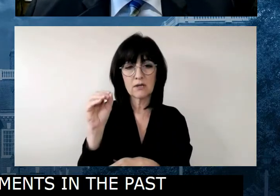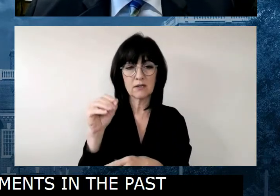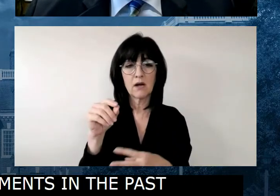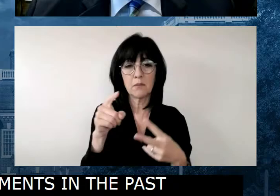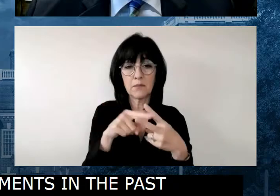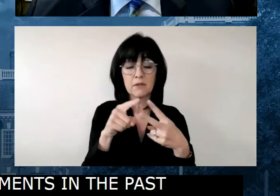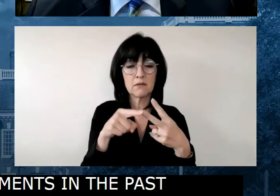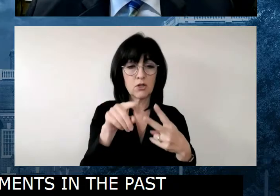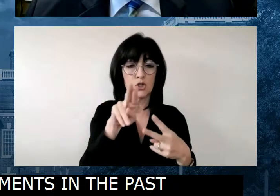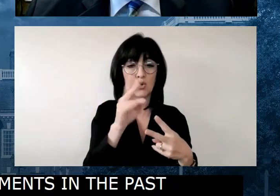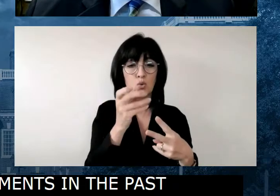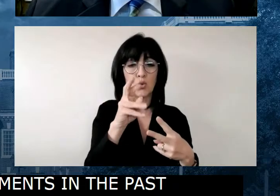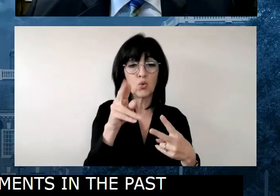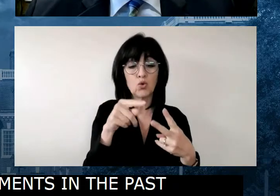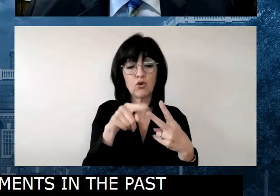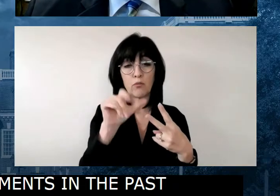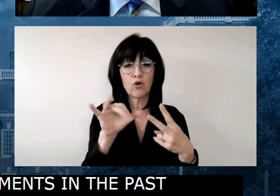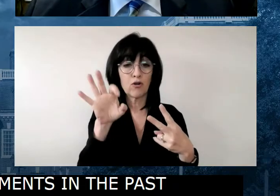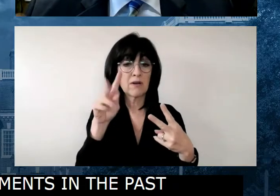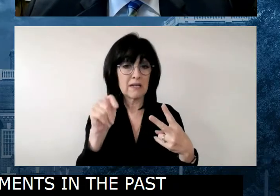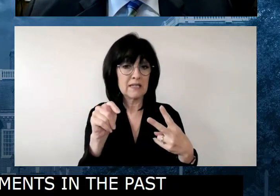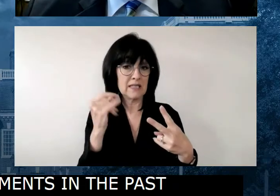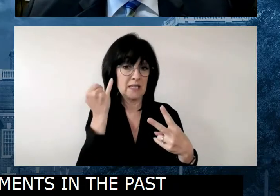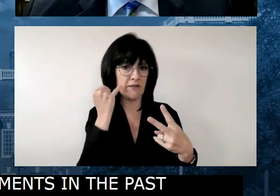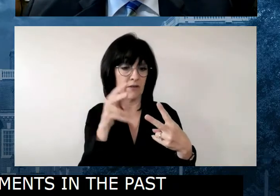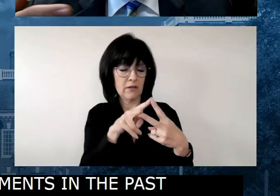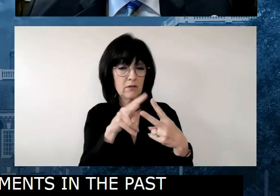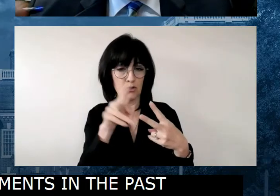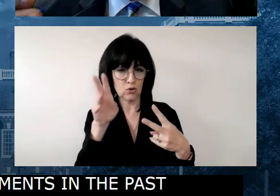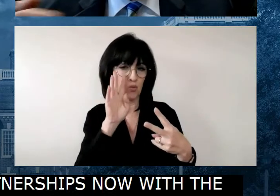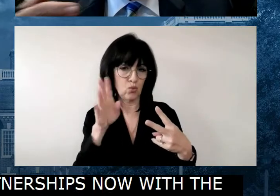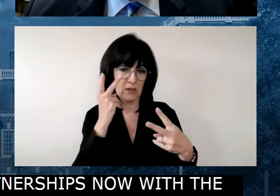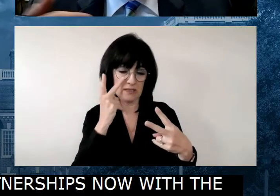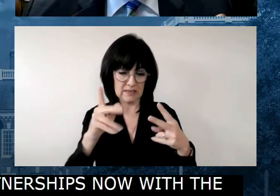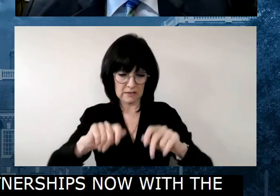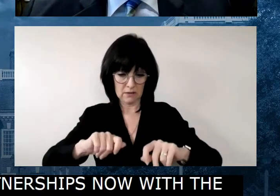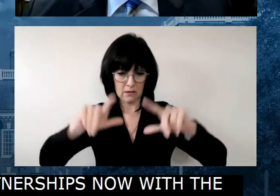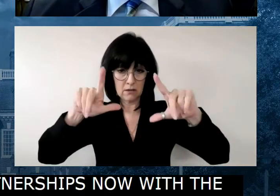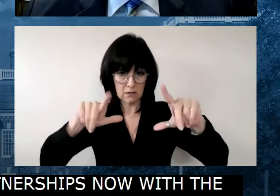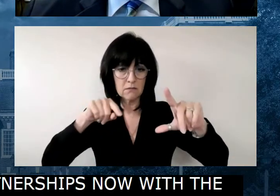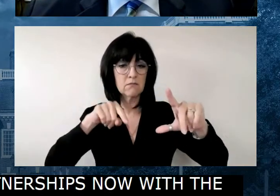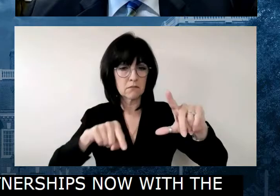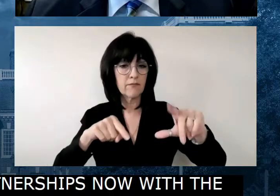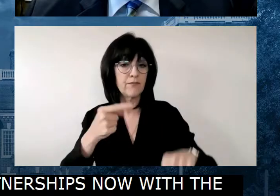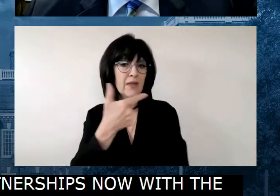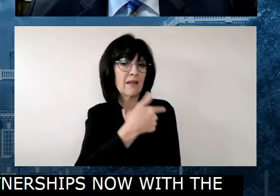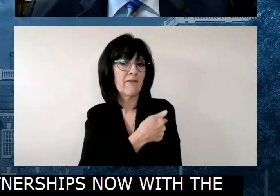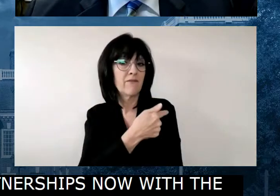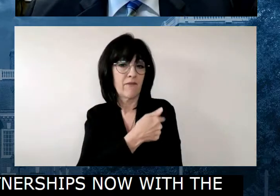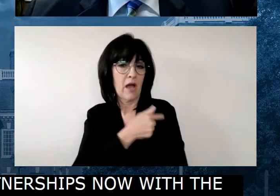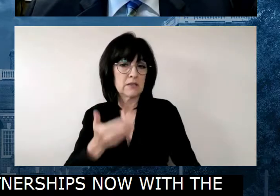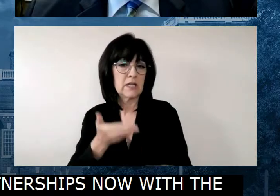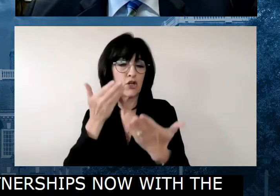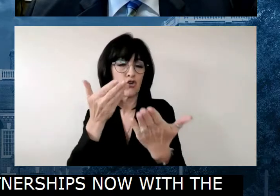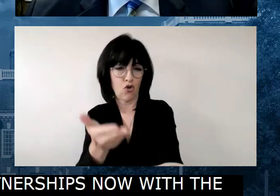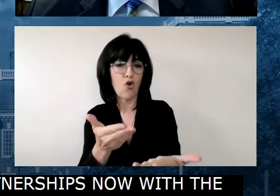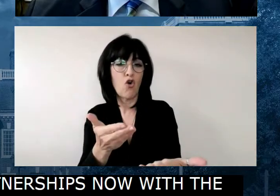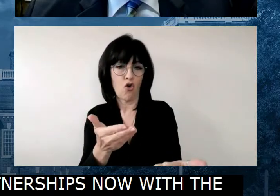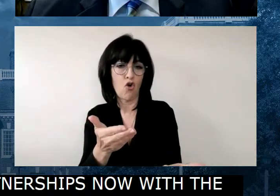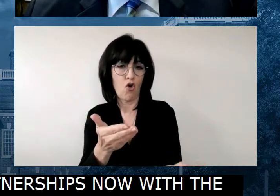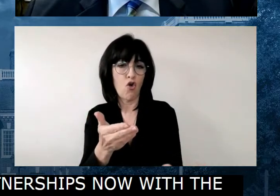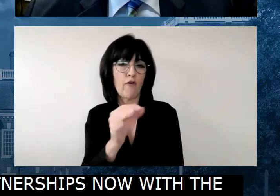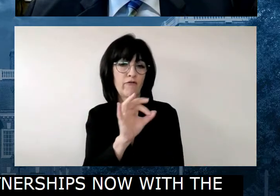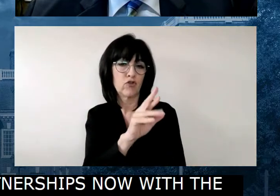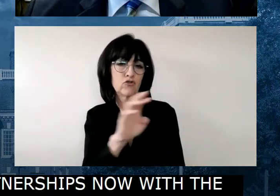apps downloaded on your smartphone, you'll launch to them. They both have a Get My Vaccine type, button to